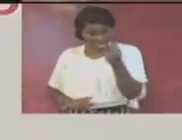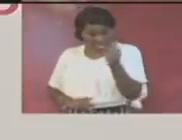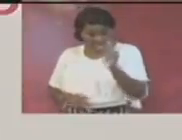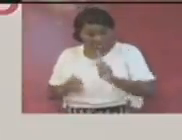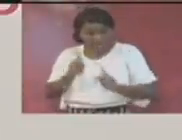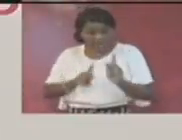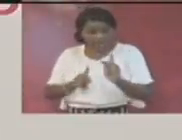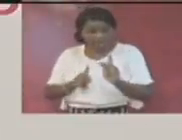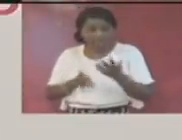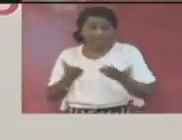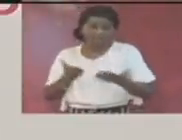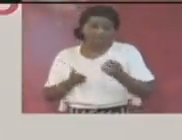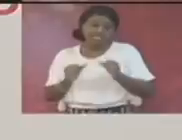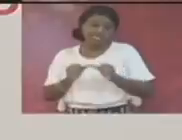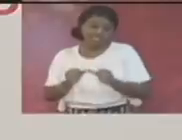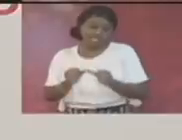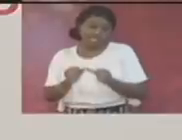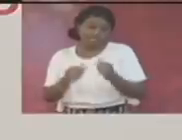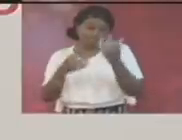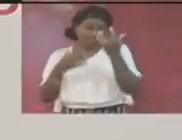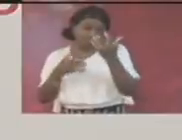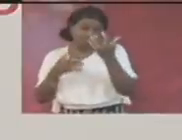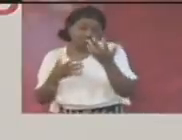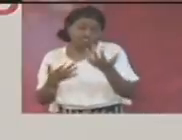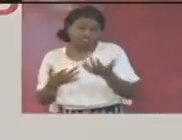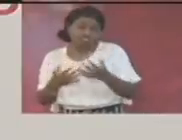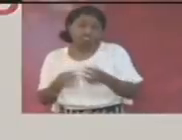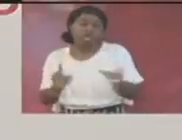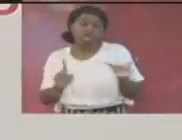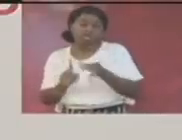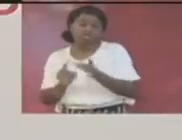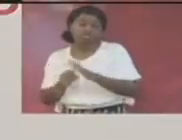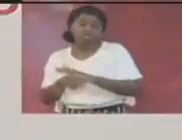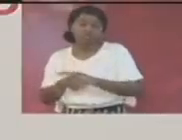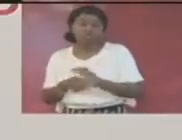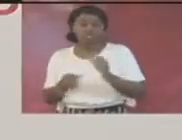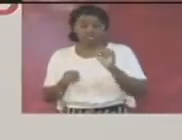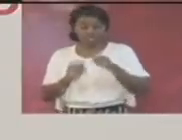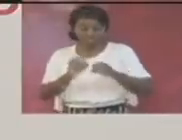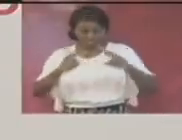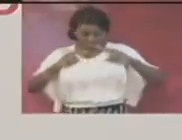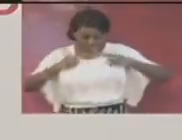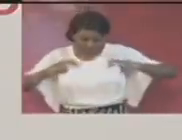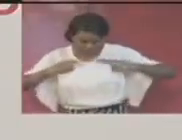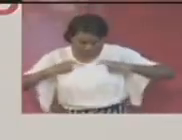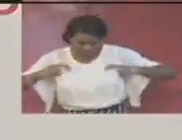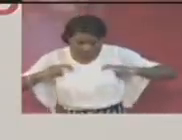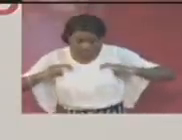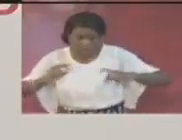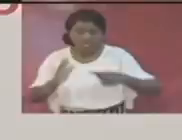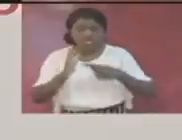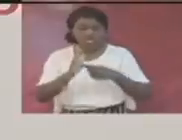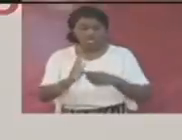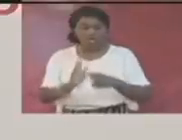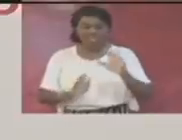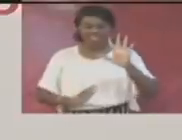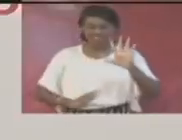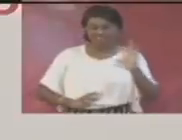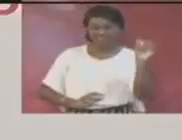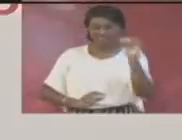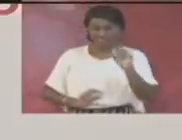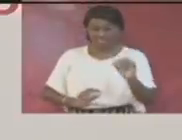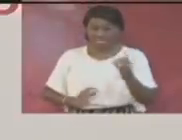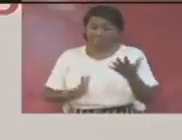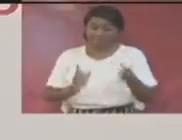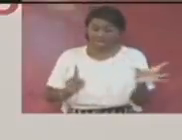some disease. So what we have seen with the research and with vaccination programs, although that 5% may actually get